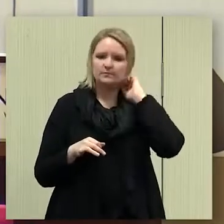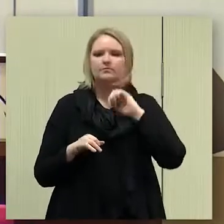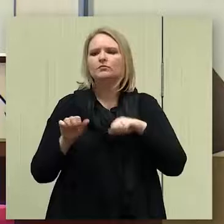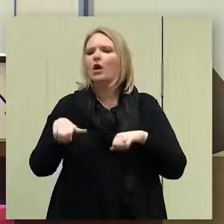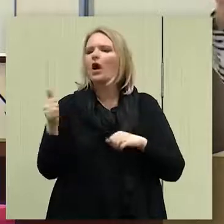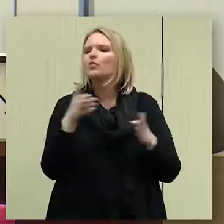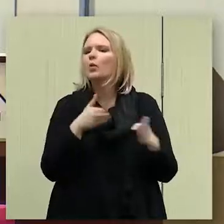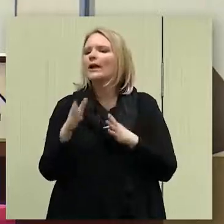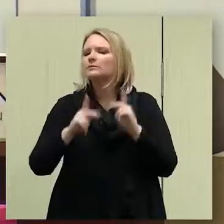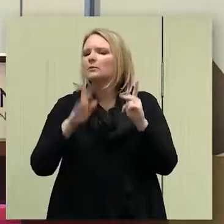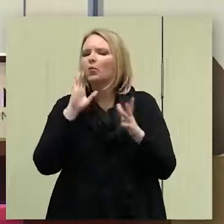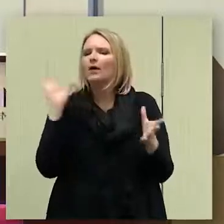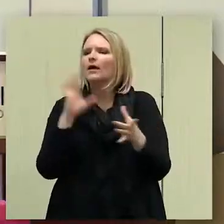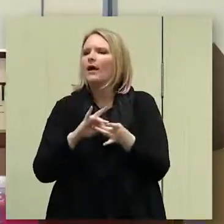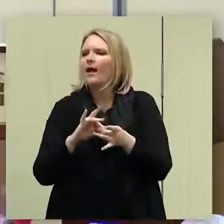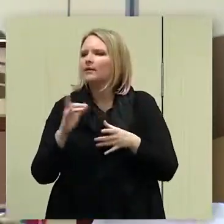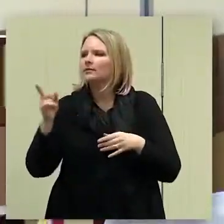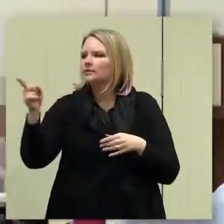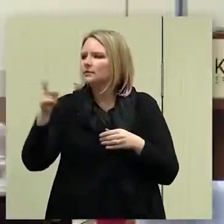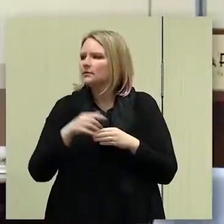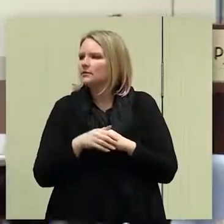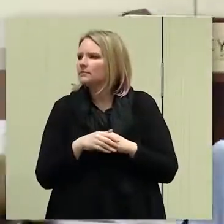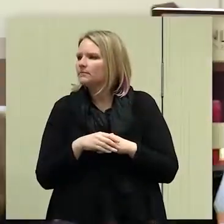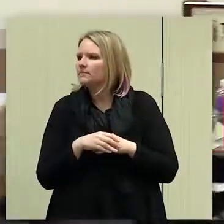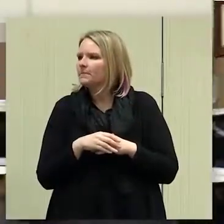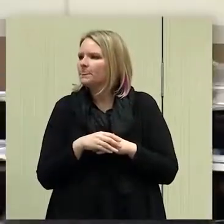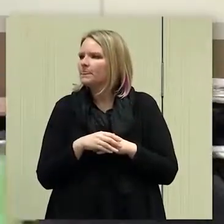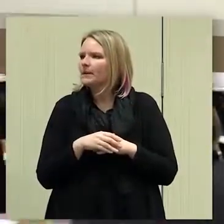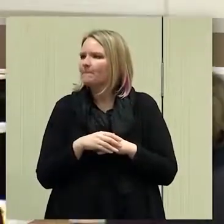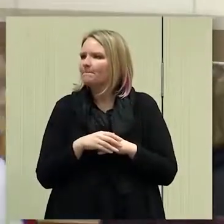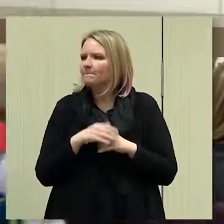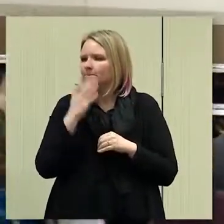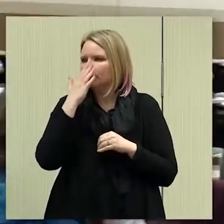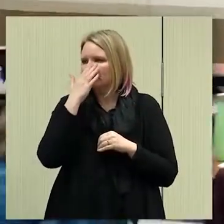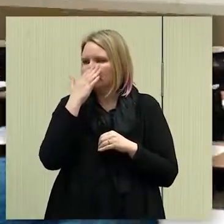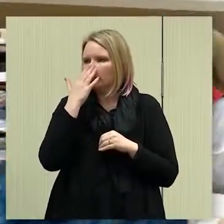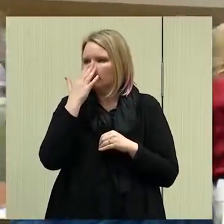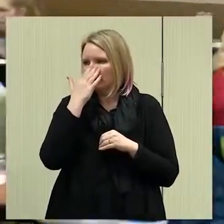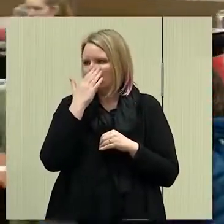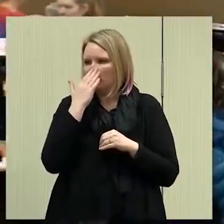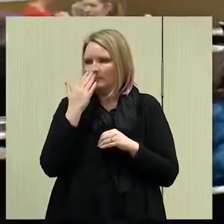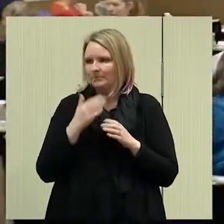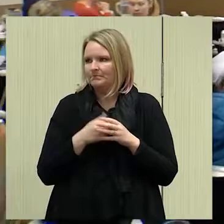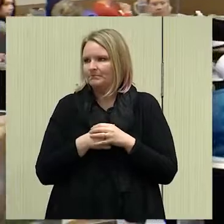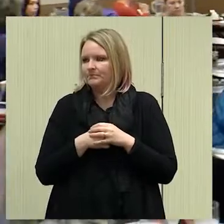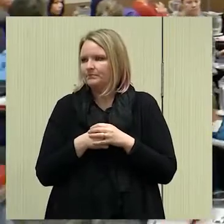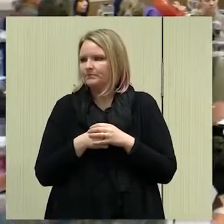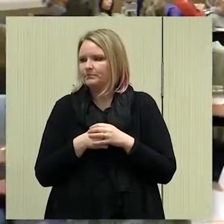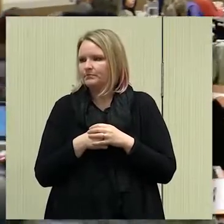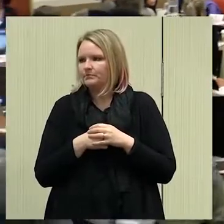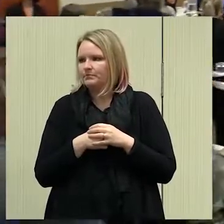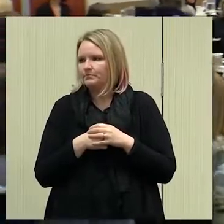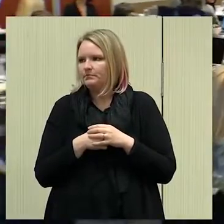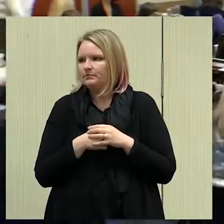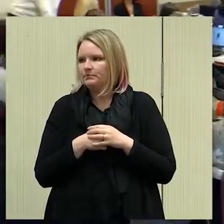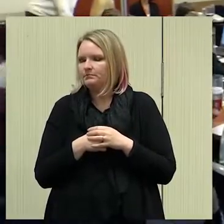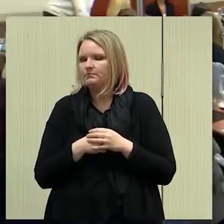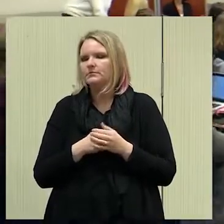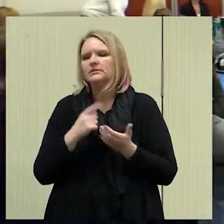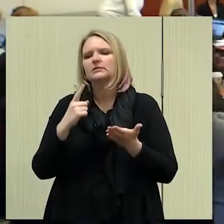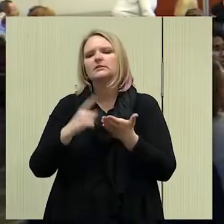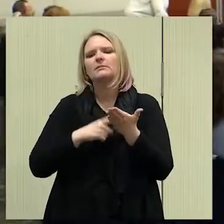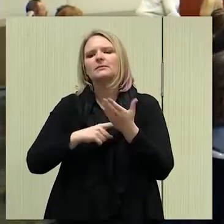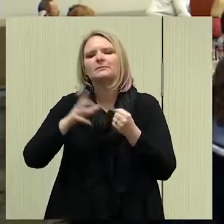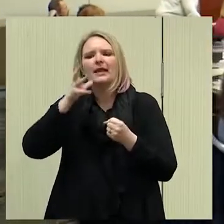Other ways people are connecting. Yes, Lisa. A lot of times parents, especially kids with behavior, they're